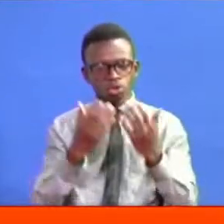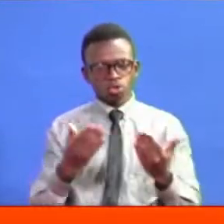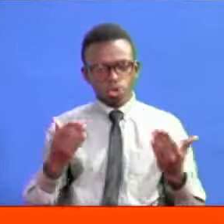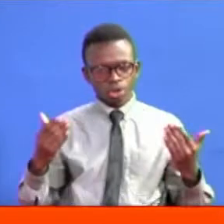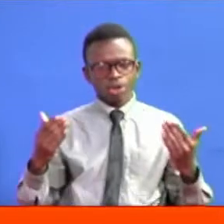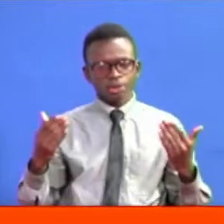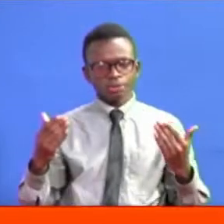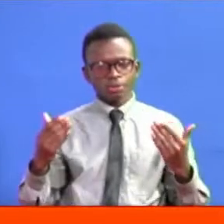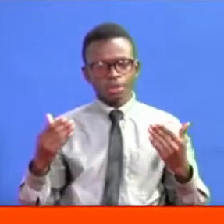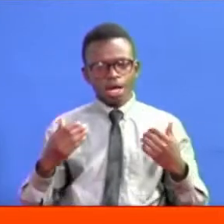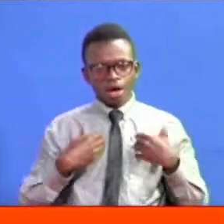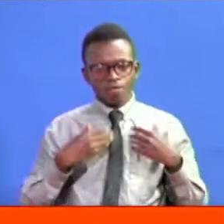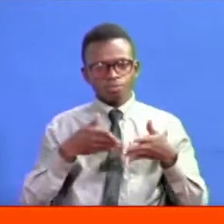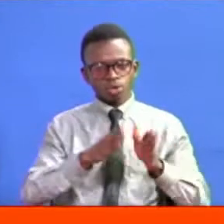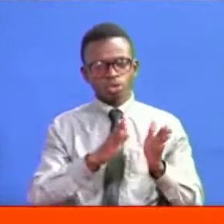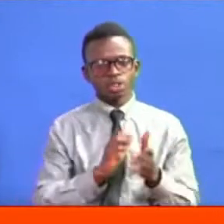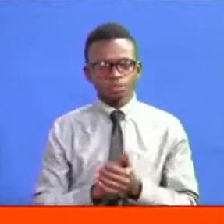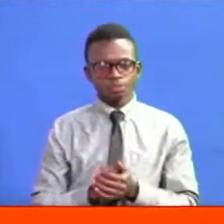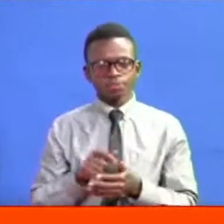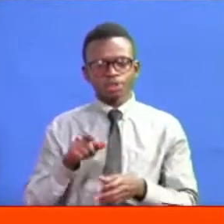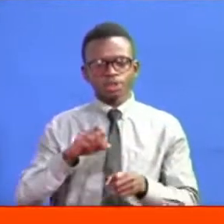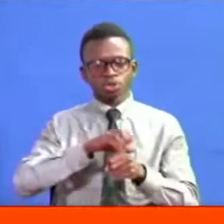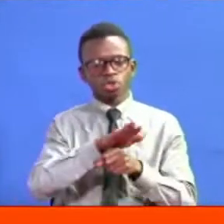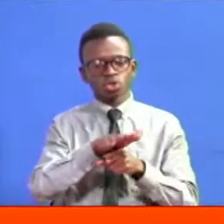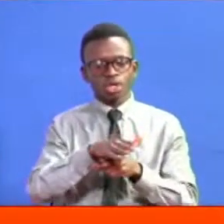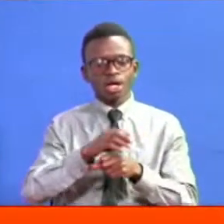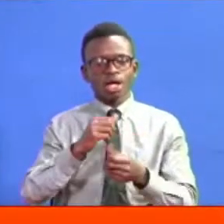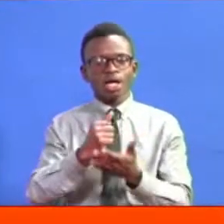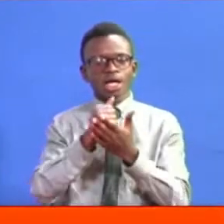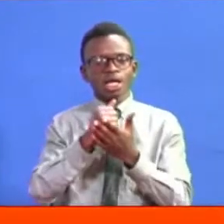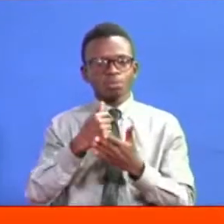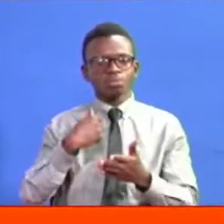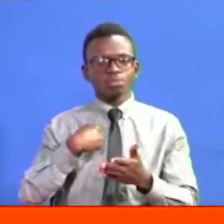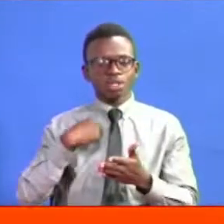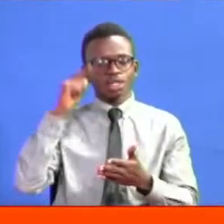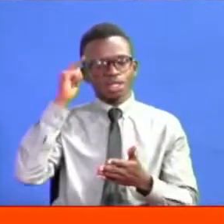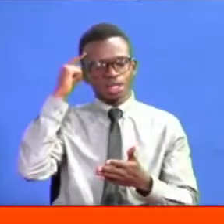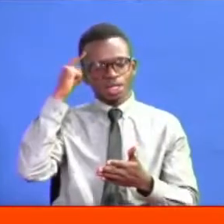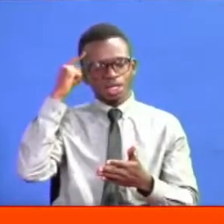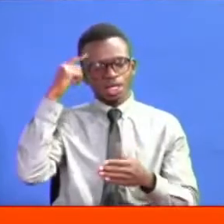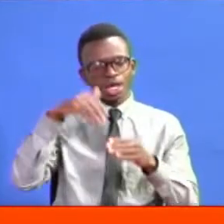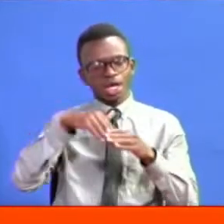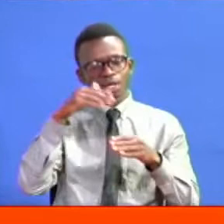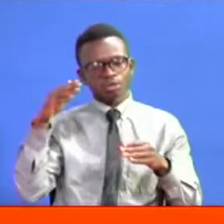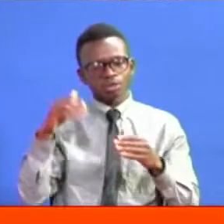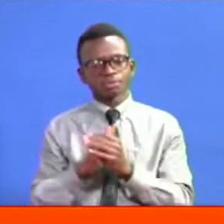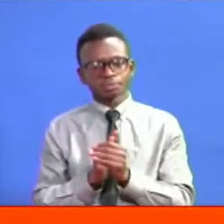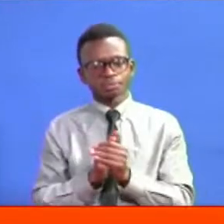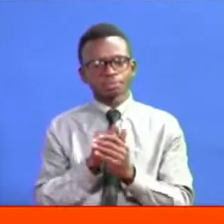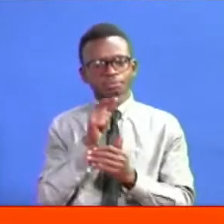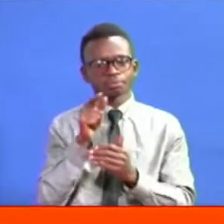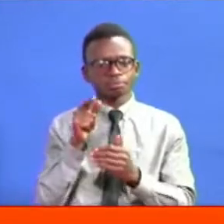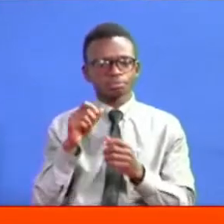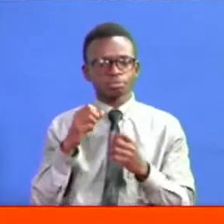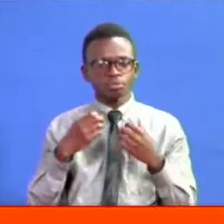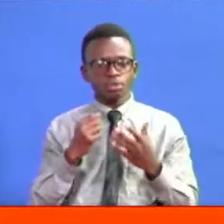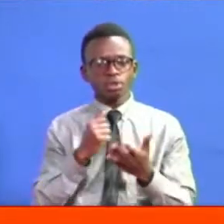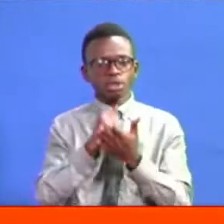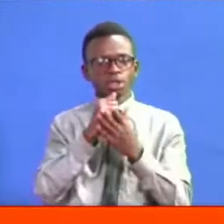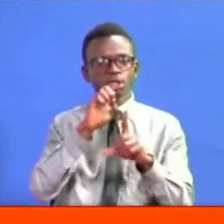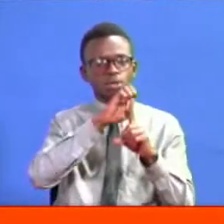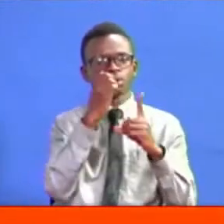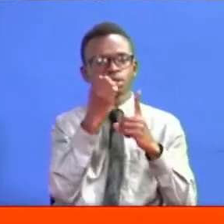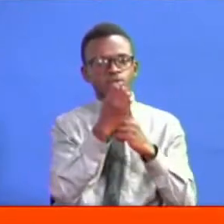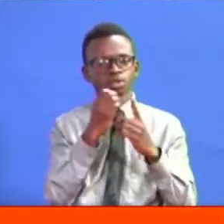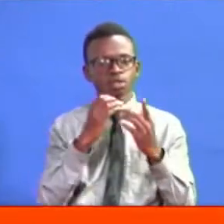exposure. This pandemic period has helped me to think outside the box. He helps preserve nature by recycling waste.